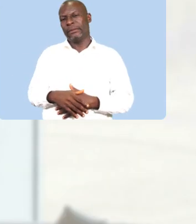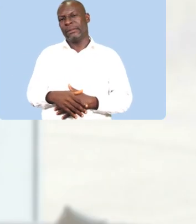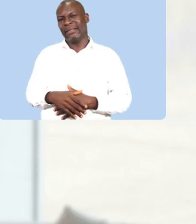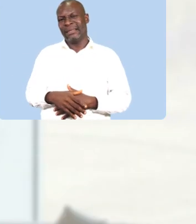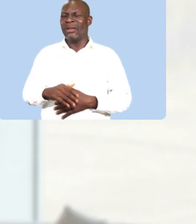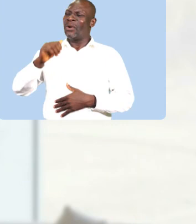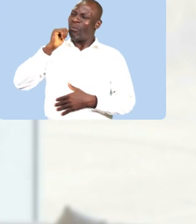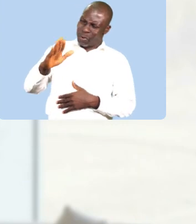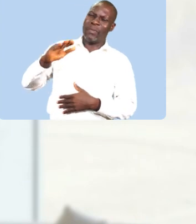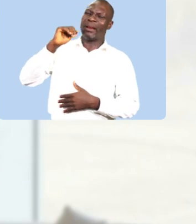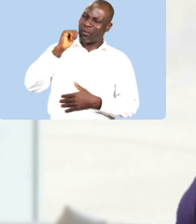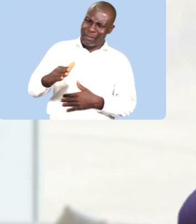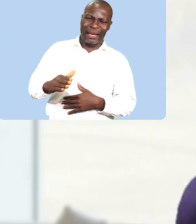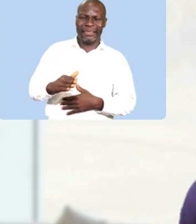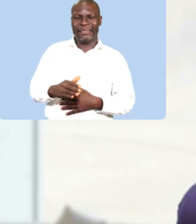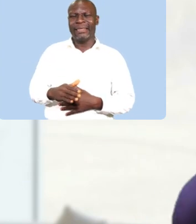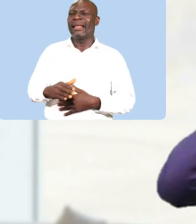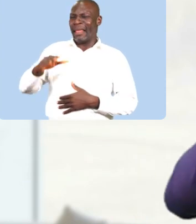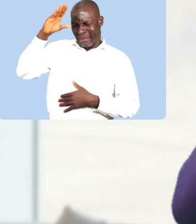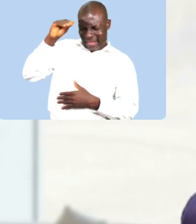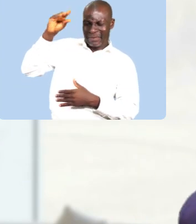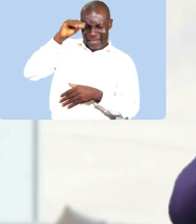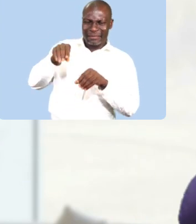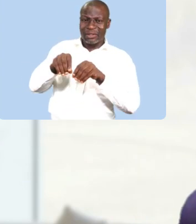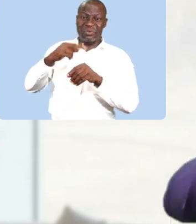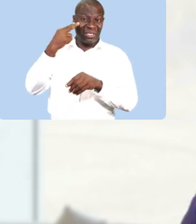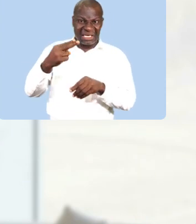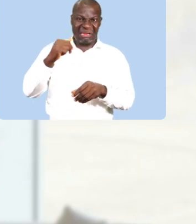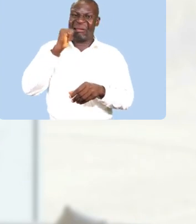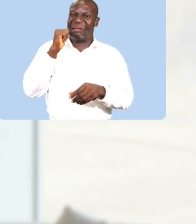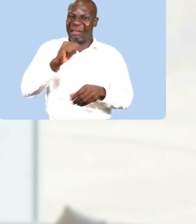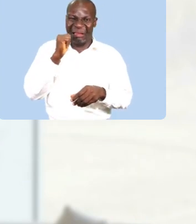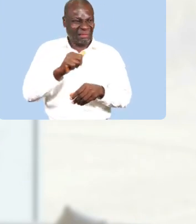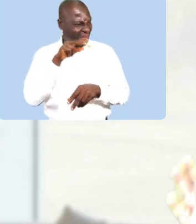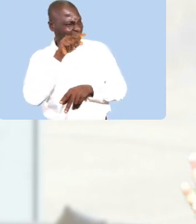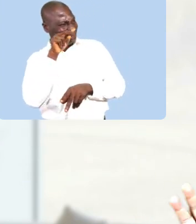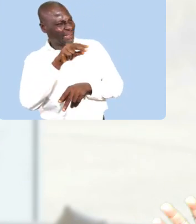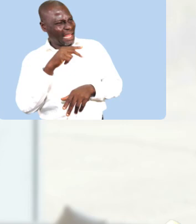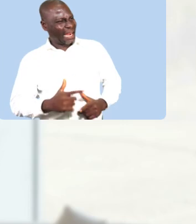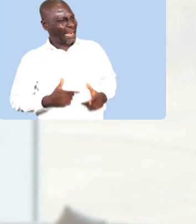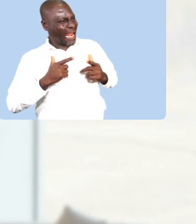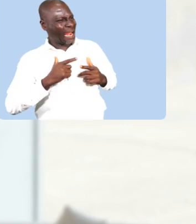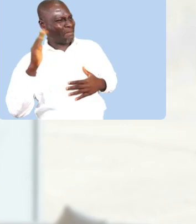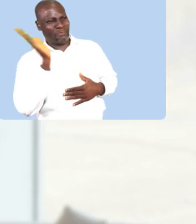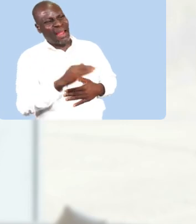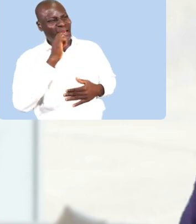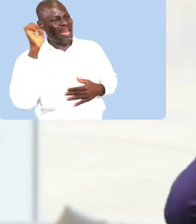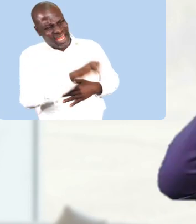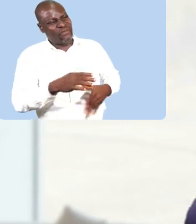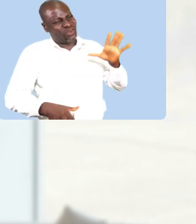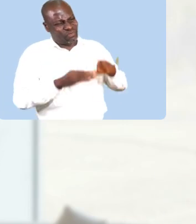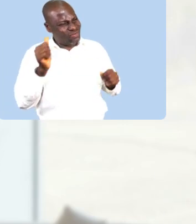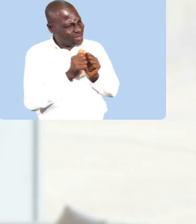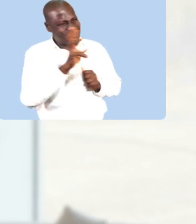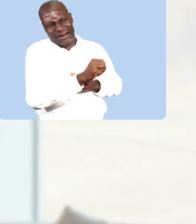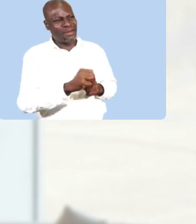especially lesbians, you know. Oh, pure lesbian, be out there, shiny dean, around the New York, Nadia, or yeah. And you know, a whom be there, you almost how? A whom